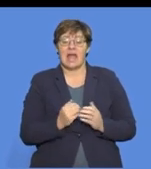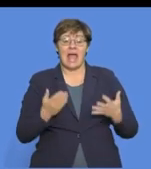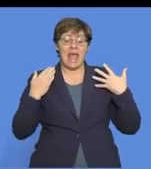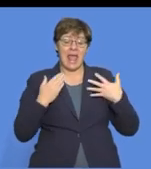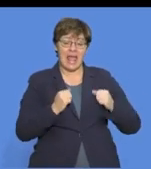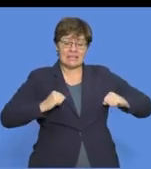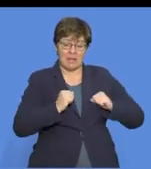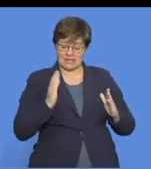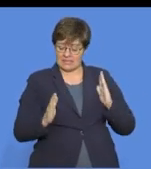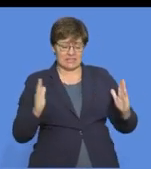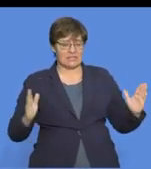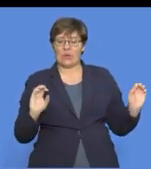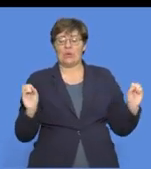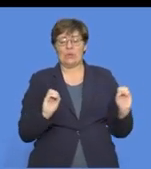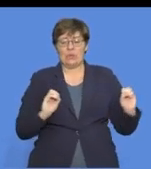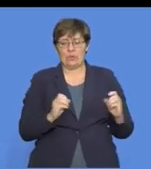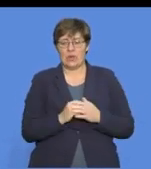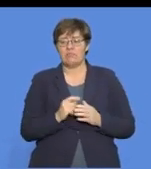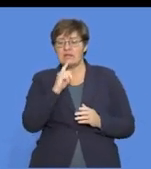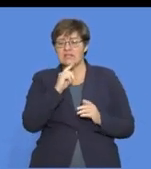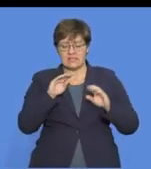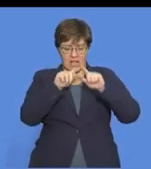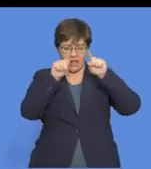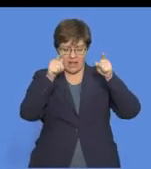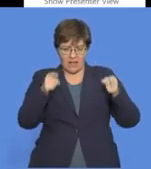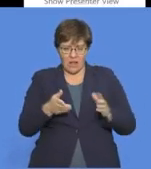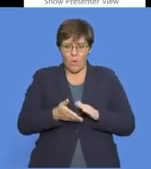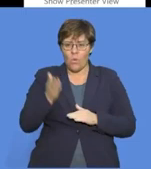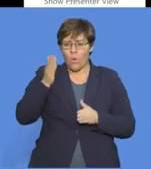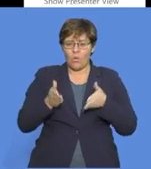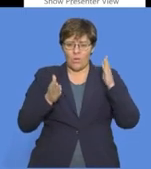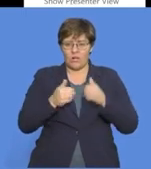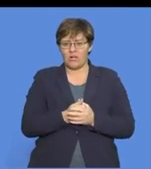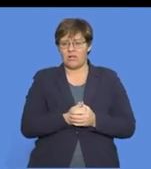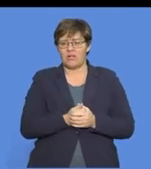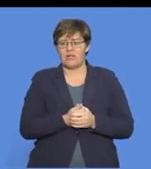no air spaces between them, and if we look at their walls, their